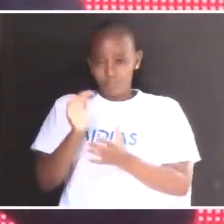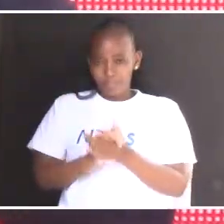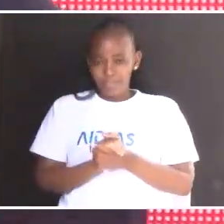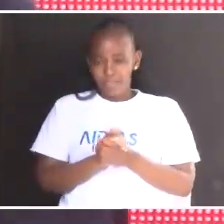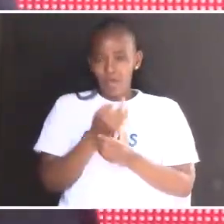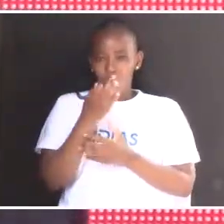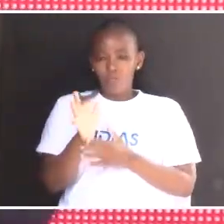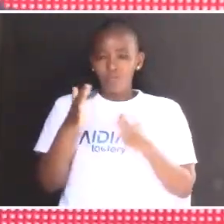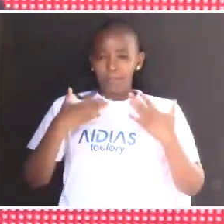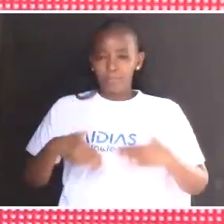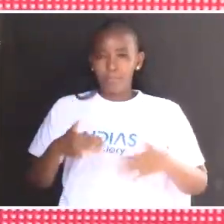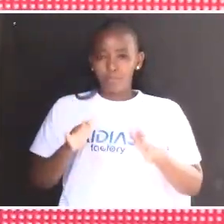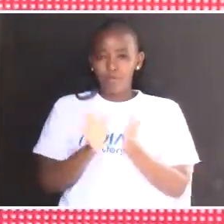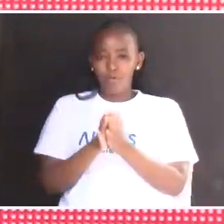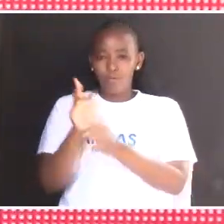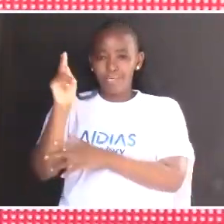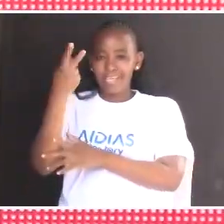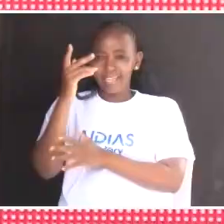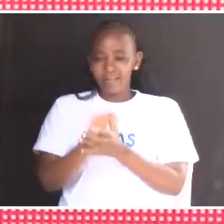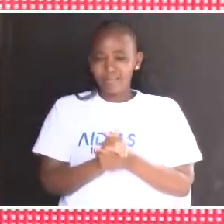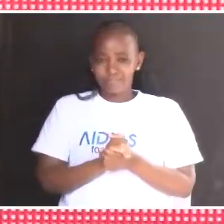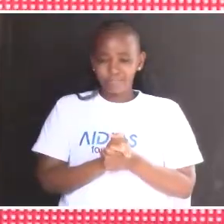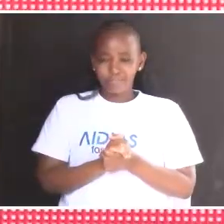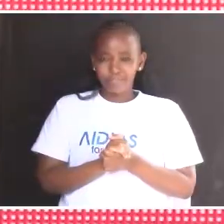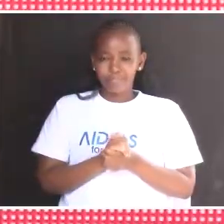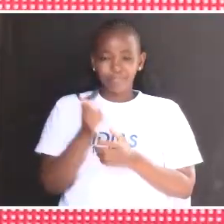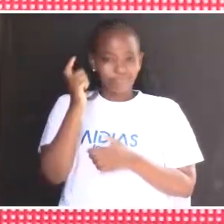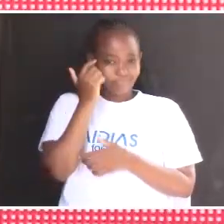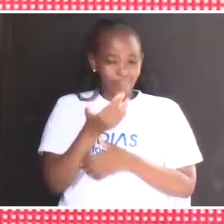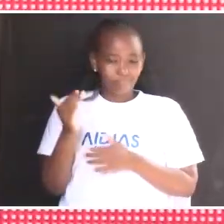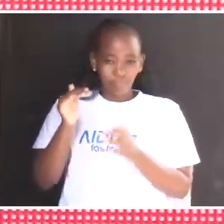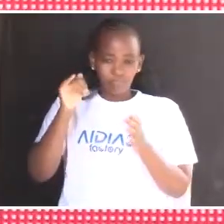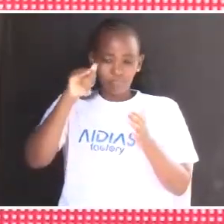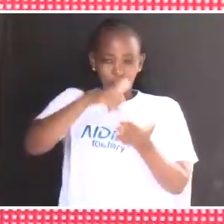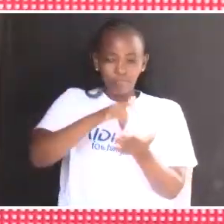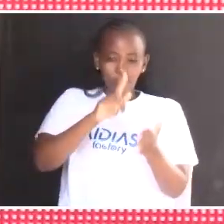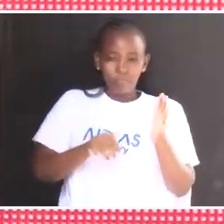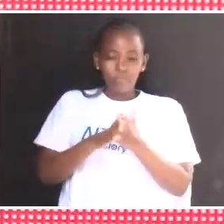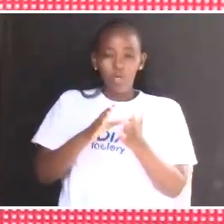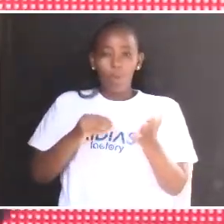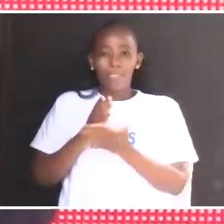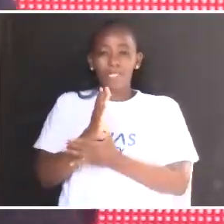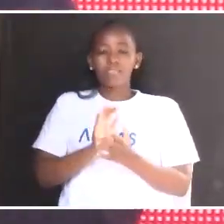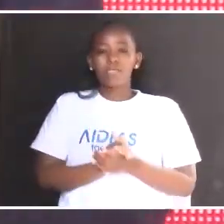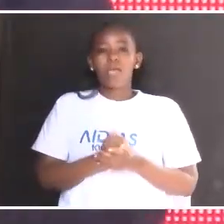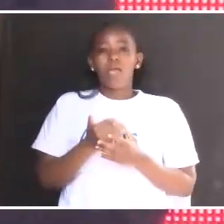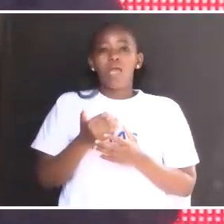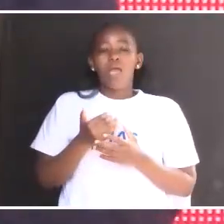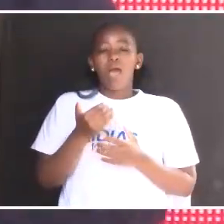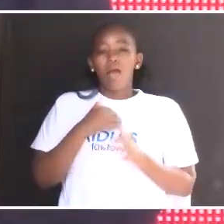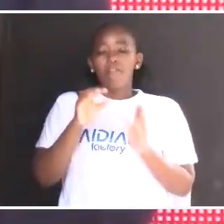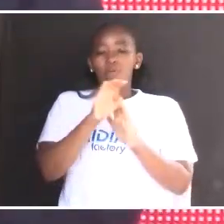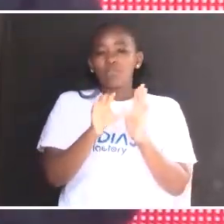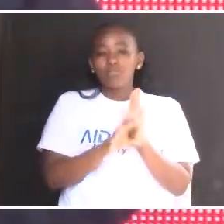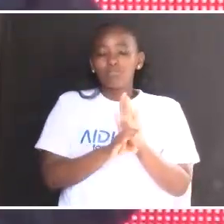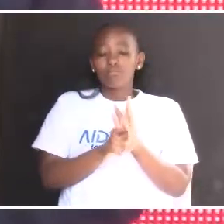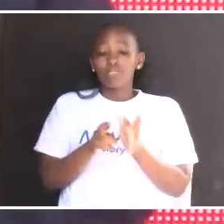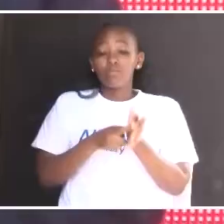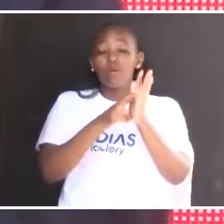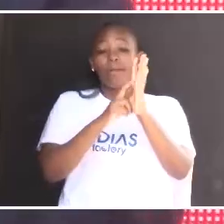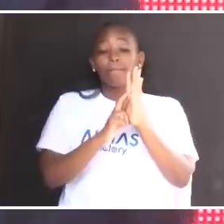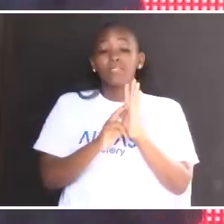property of the people of Kenya. Intellectual property, tumesema, includes copyright. So there is a constitutional